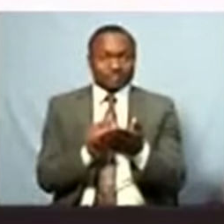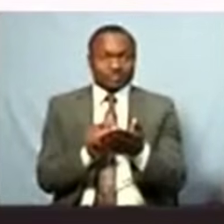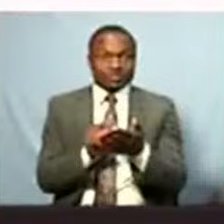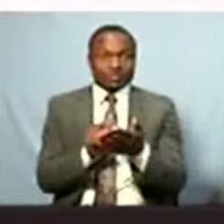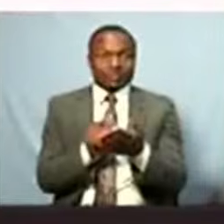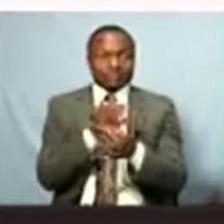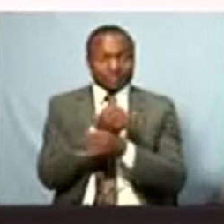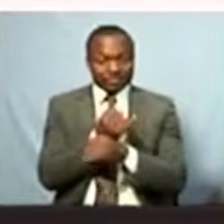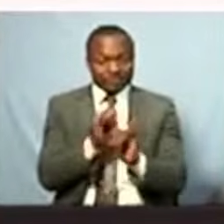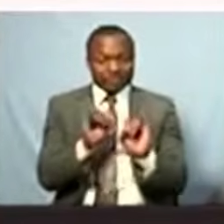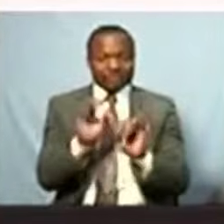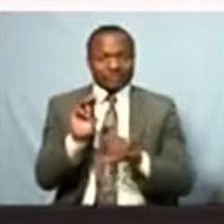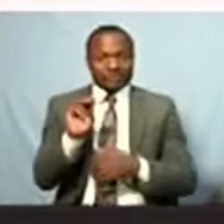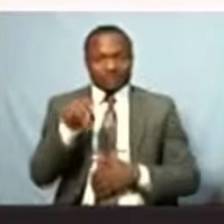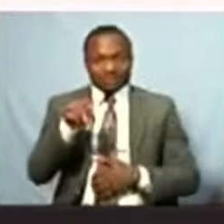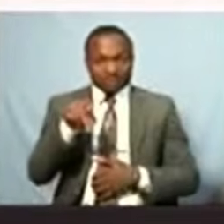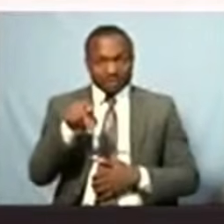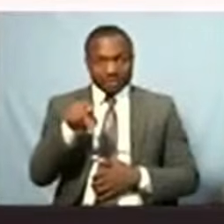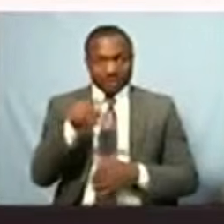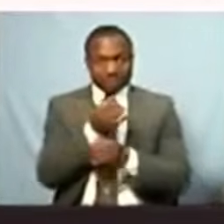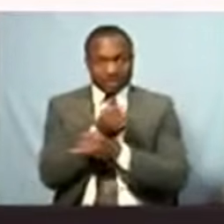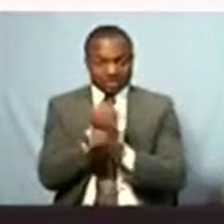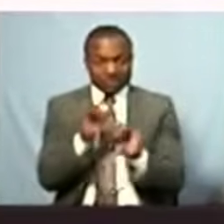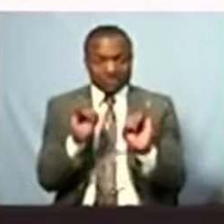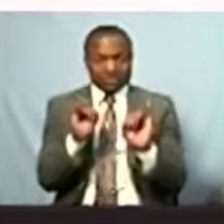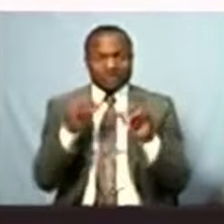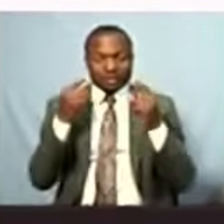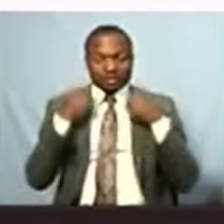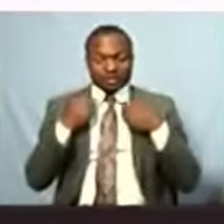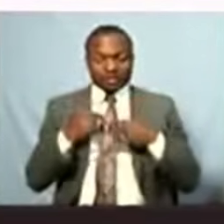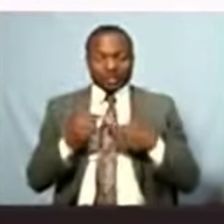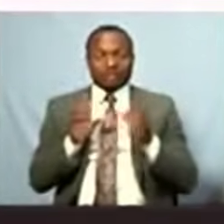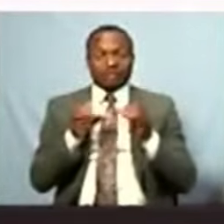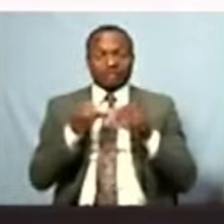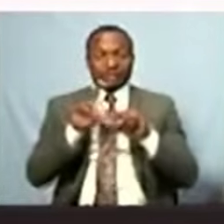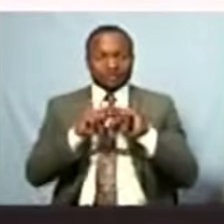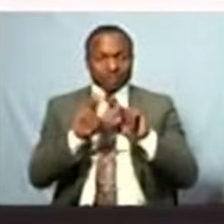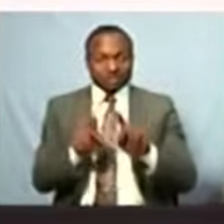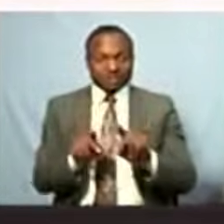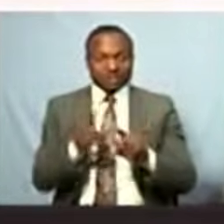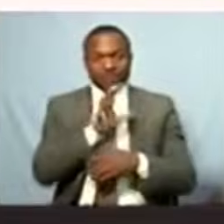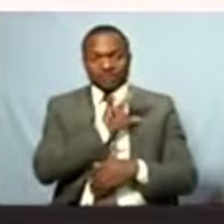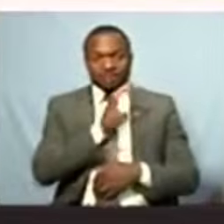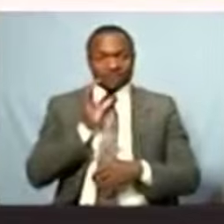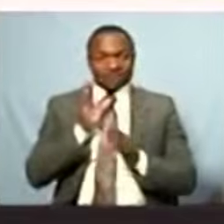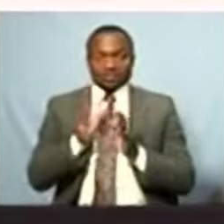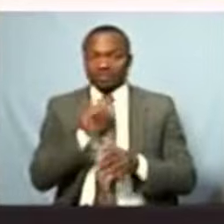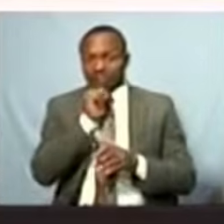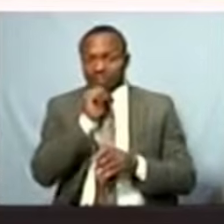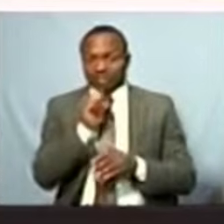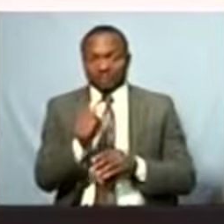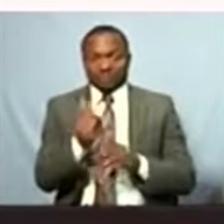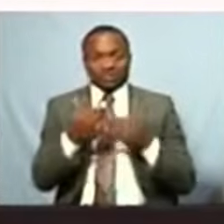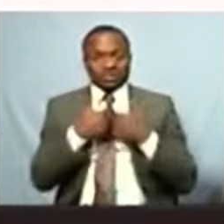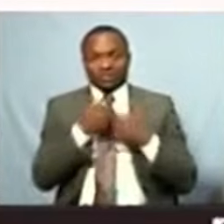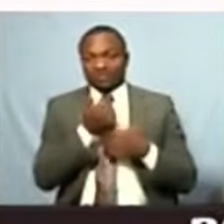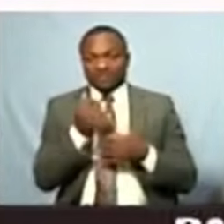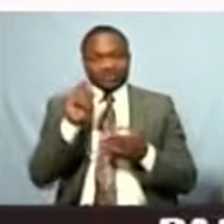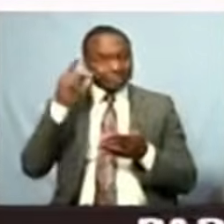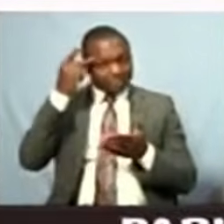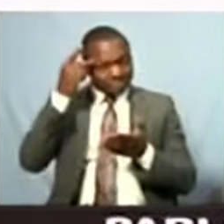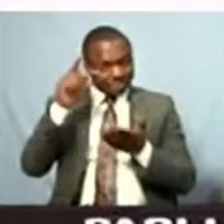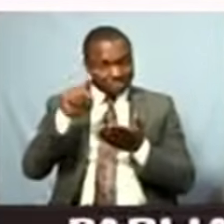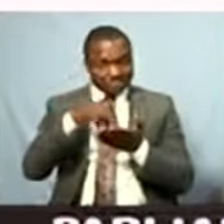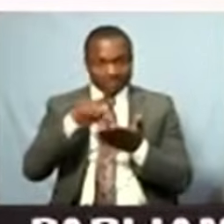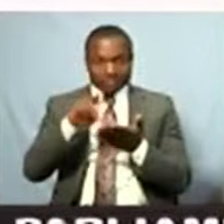as independent members of parliament, independent mayors, council chairpersons and councillors do not belong to any political party, and